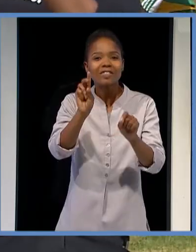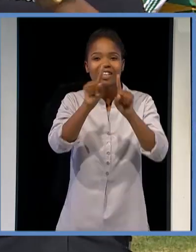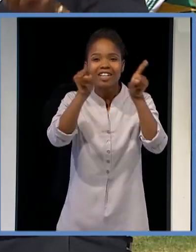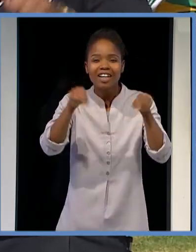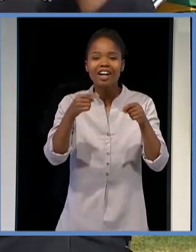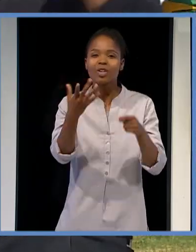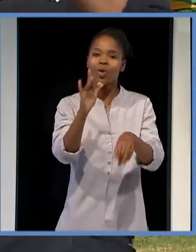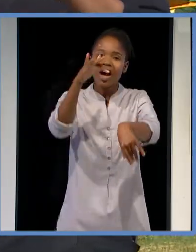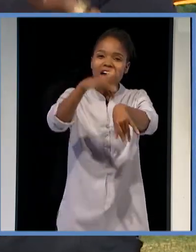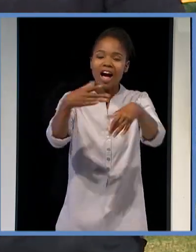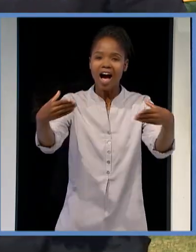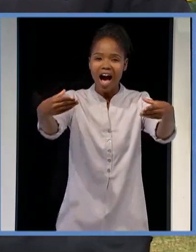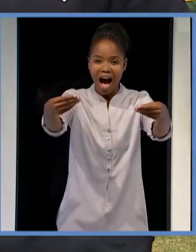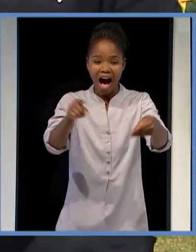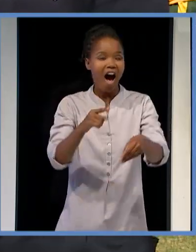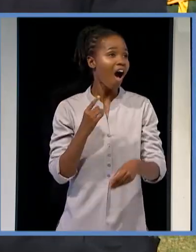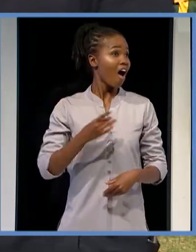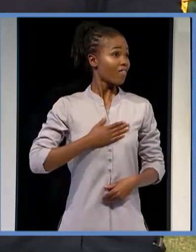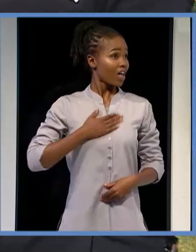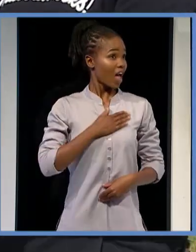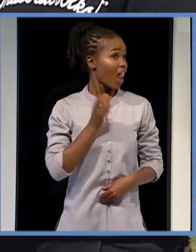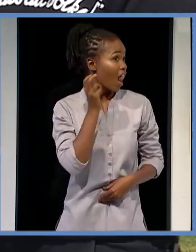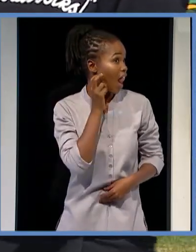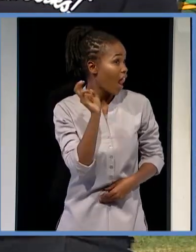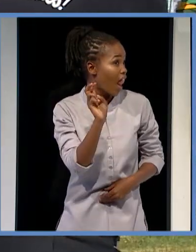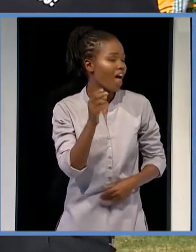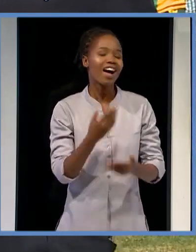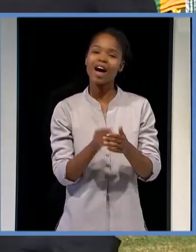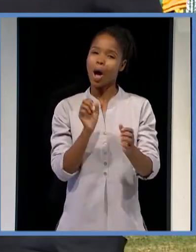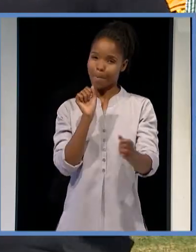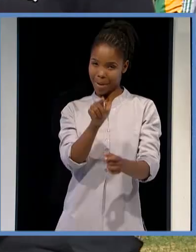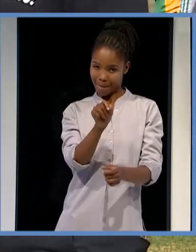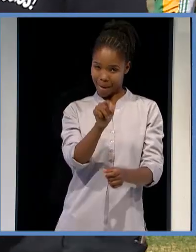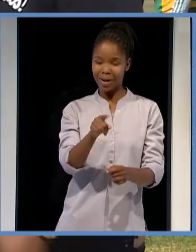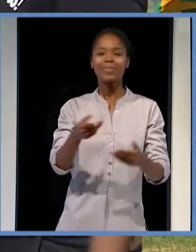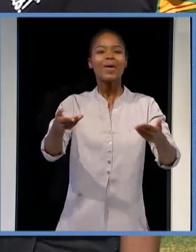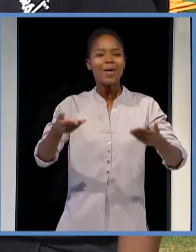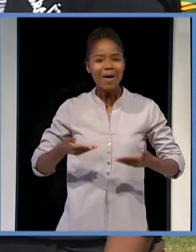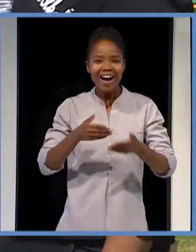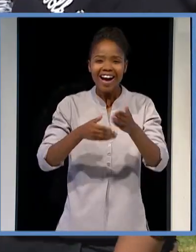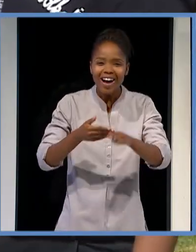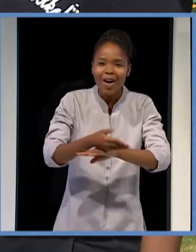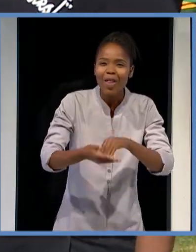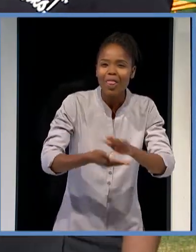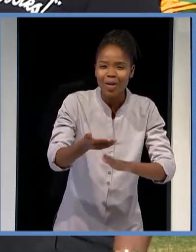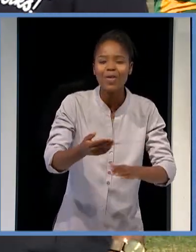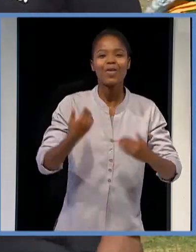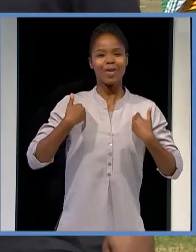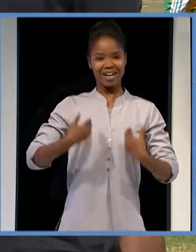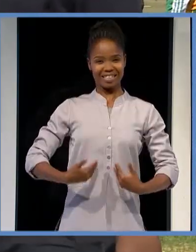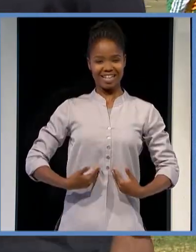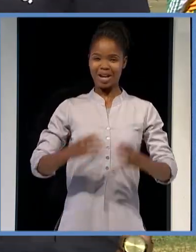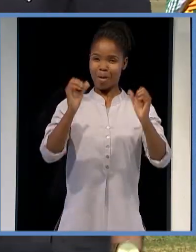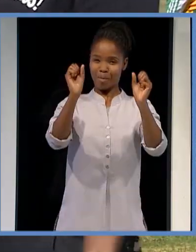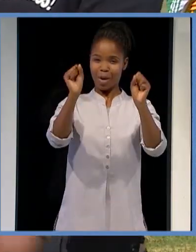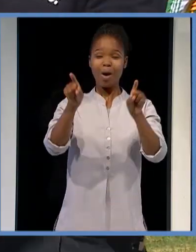temperature is on the TV, that's the temperature at home. But welcome to Beyond Boundaries, man. We're doing it again. This is a Sunday. As you can see behind us, we are here.